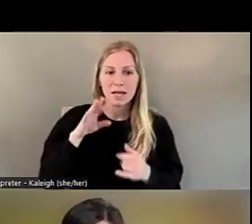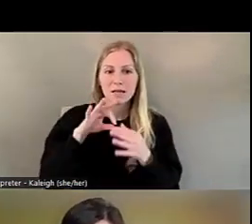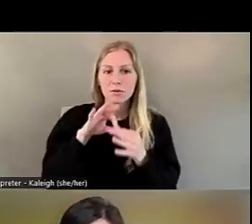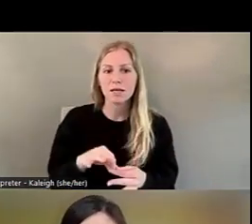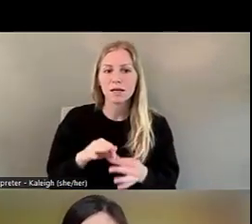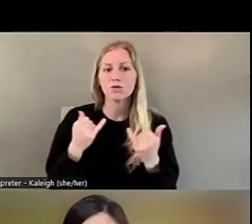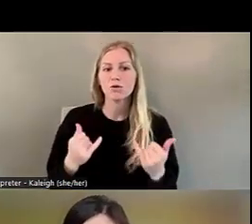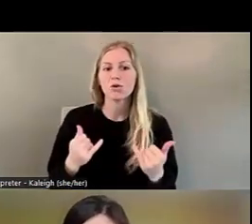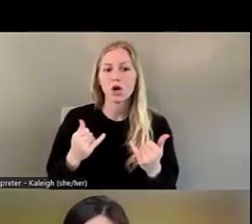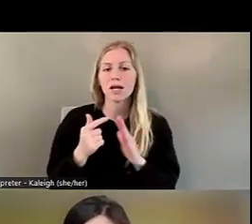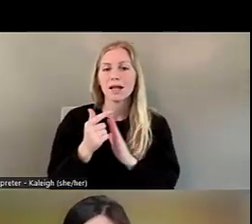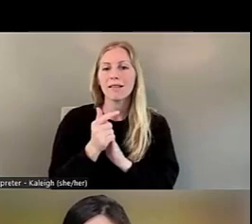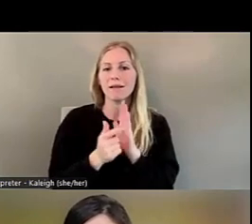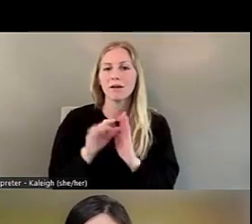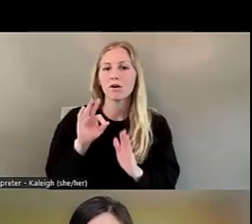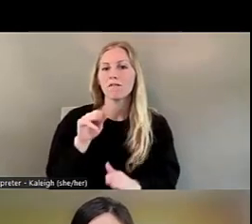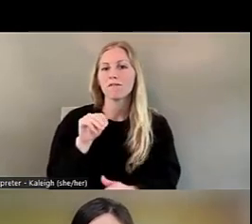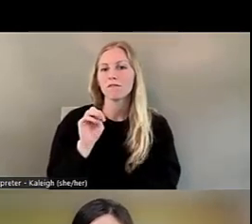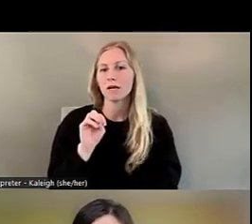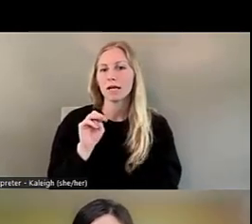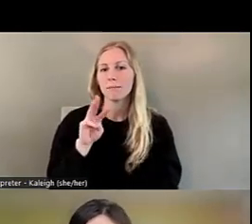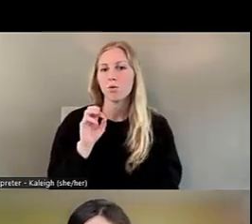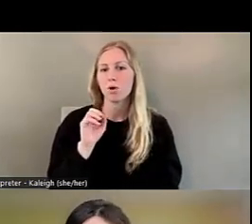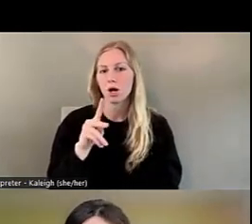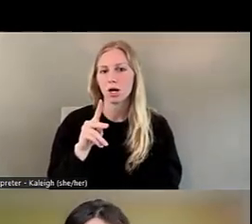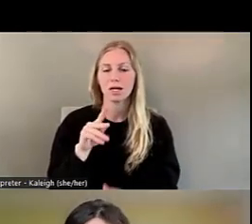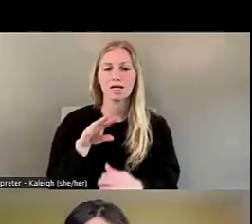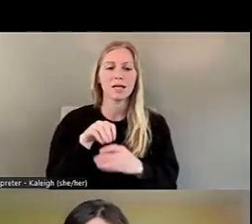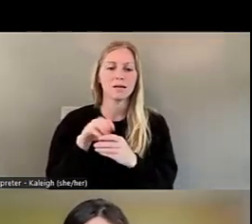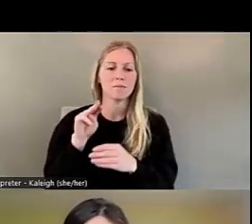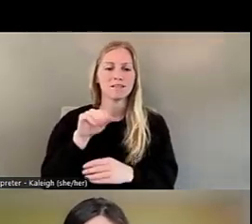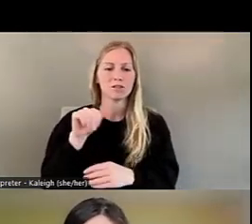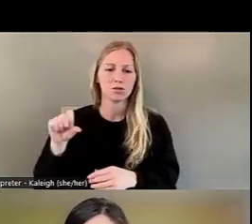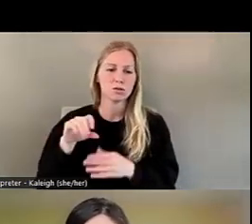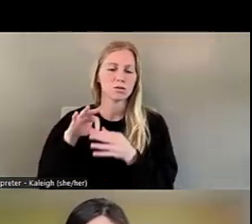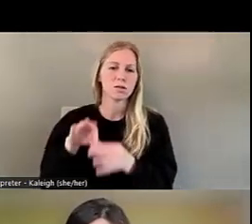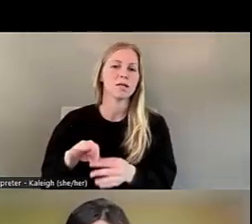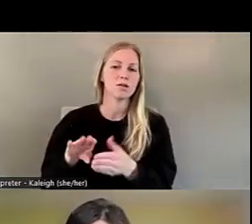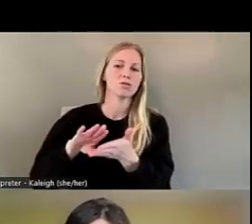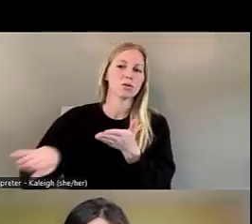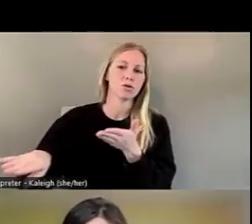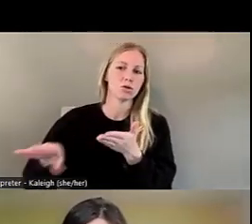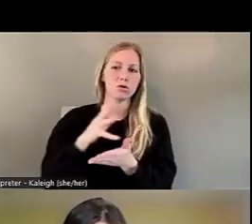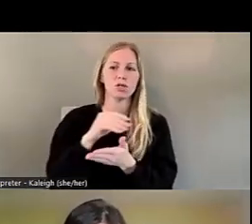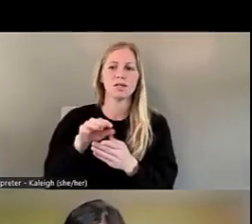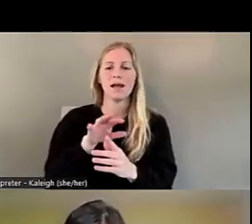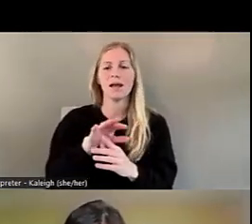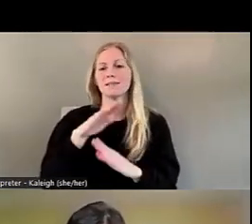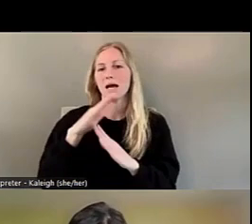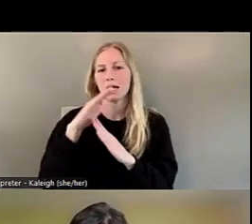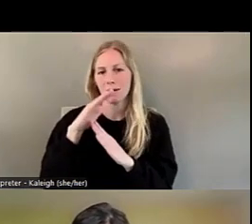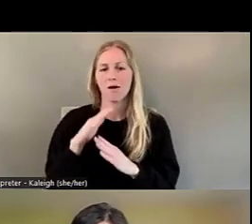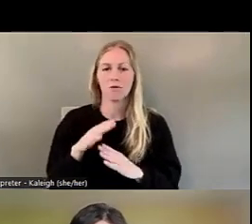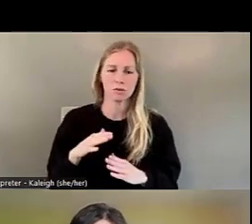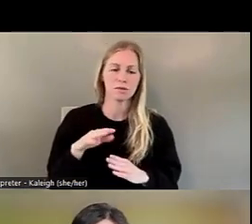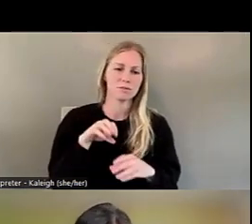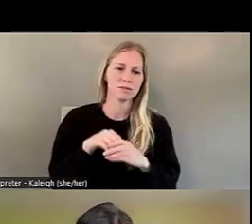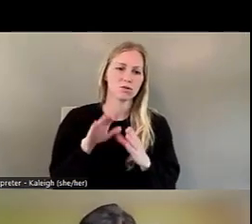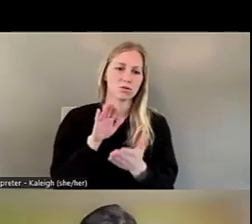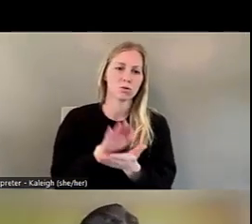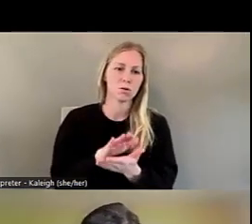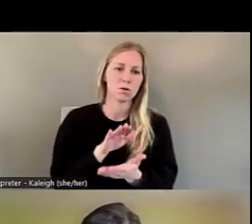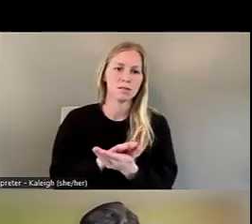legal framework in Massachusetts regarding seclusion and the use of timeout in schools. So